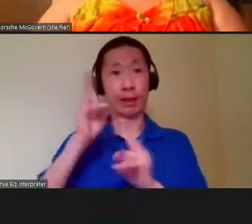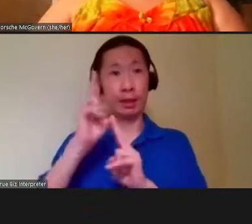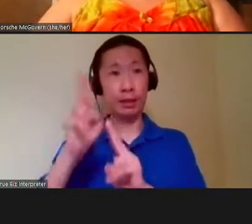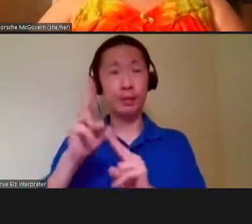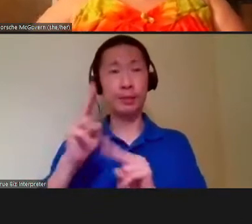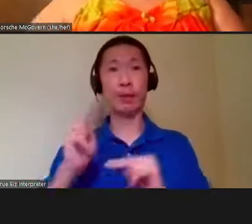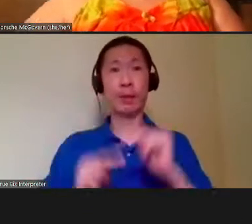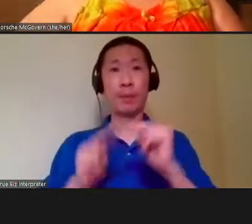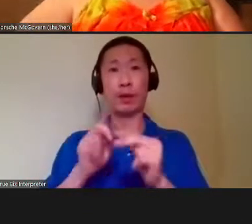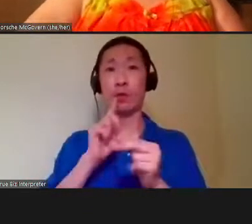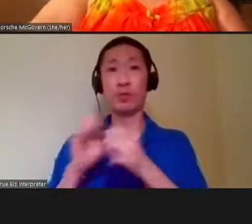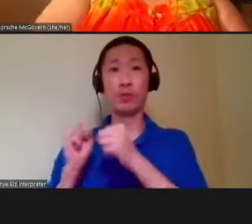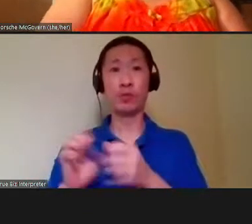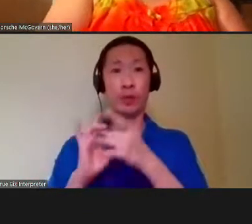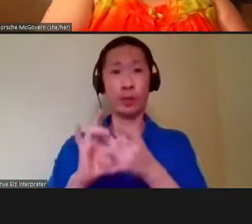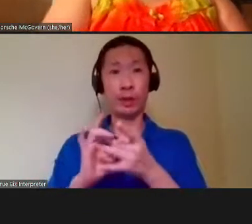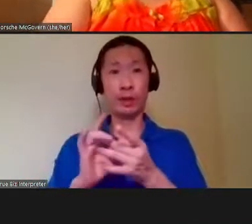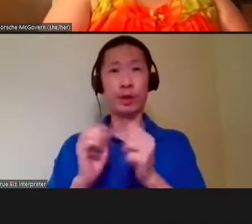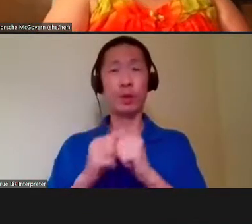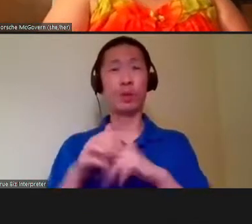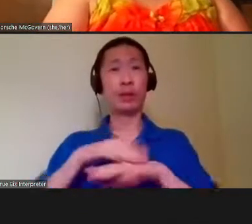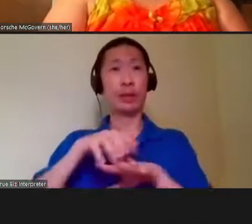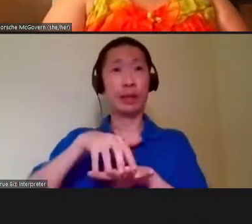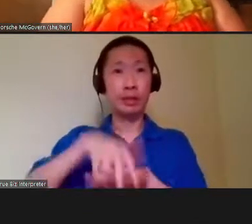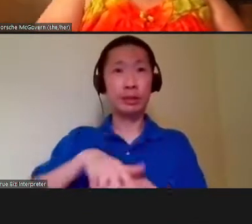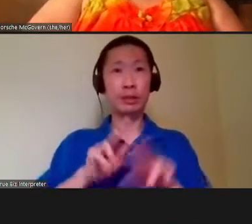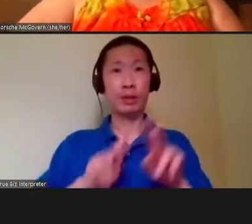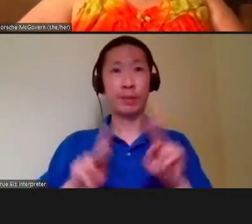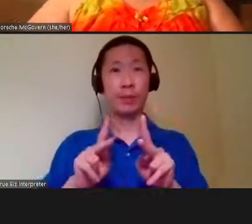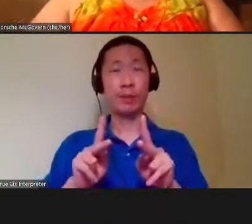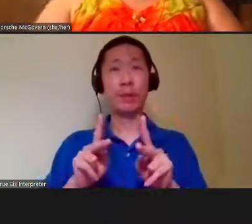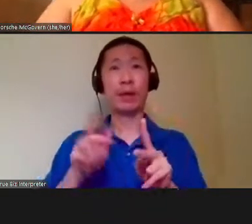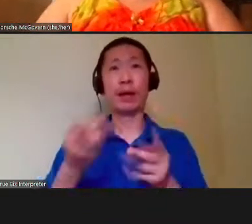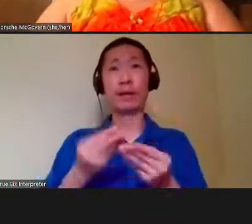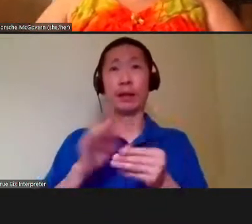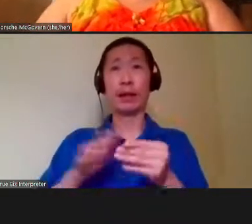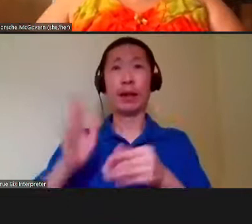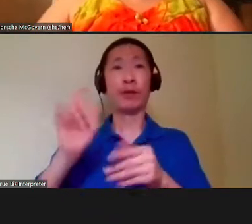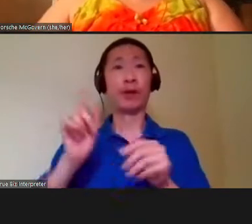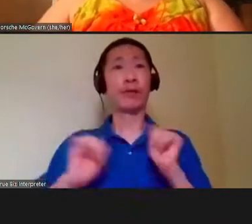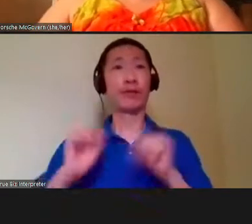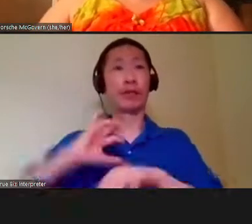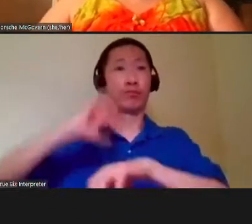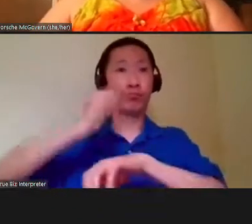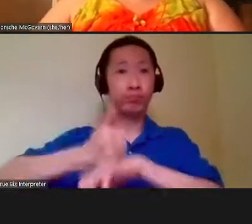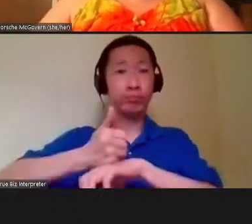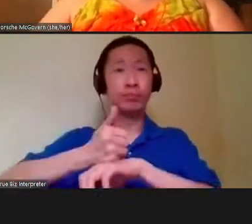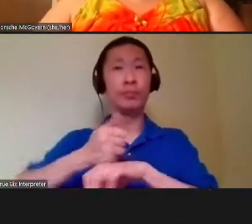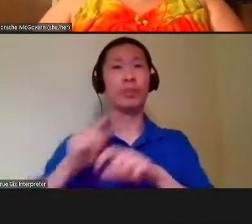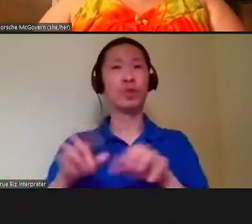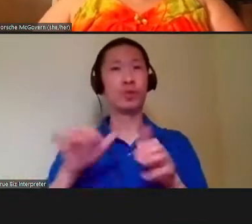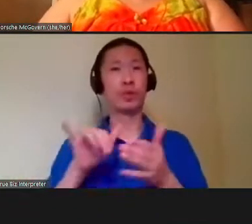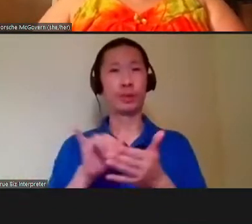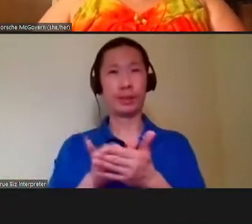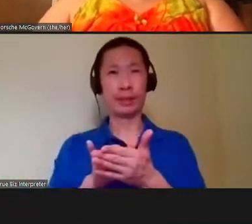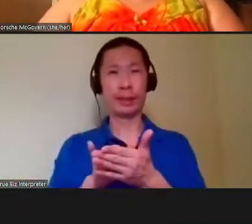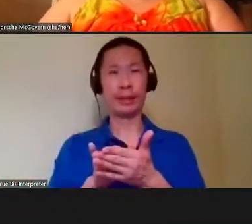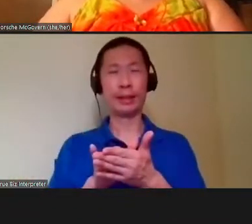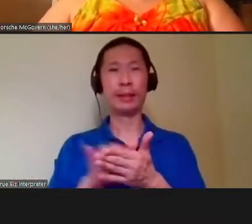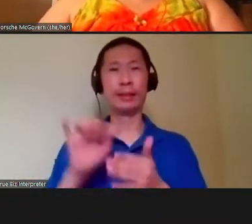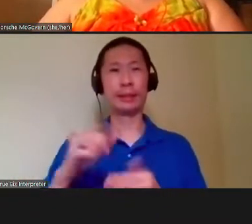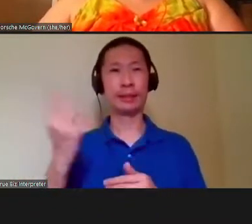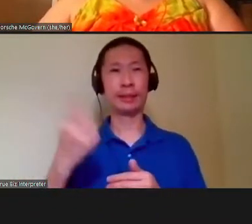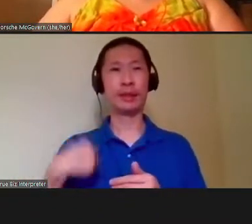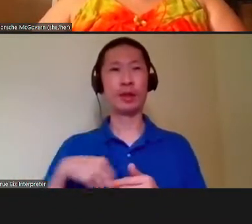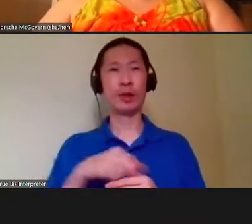a real relationship with the Indigenous peoples of the land that their theater or other organization is on, to do that. It's something that we